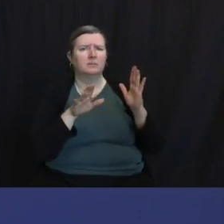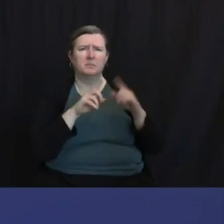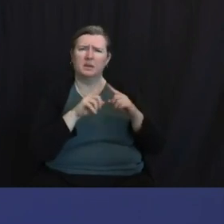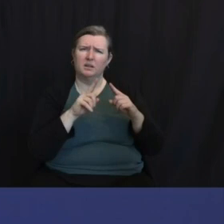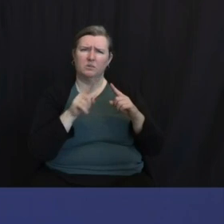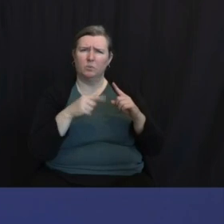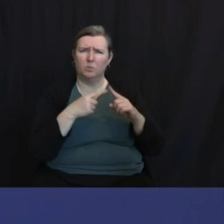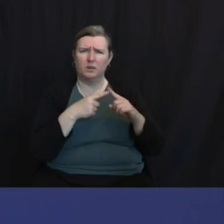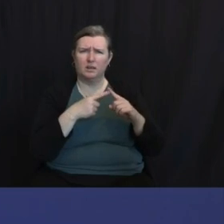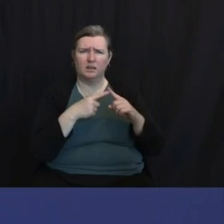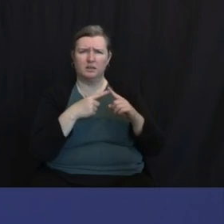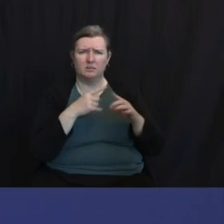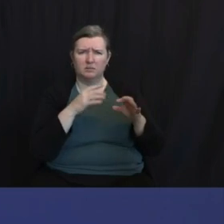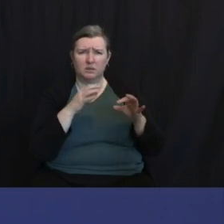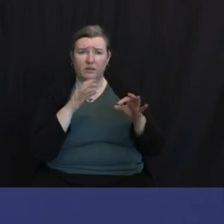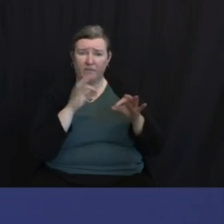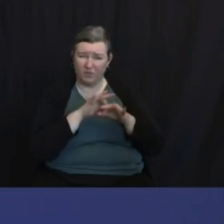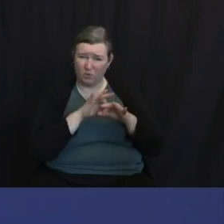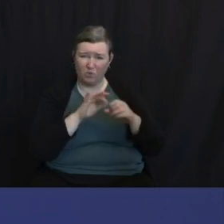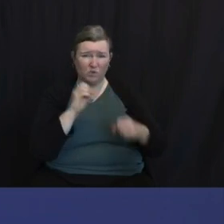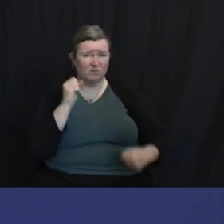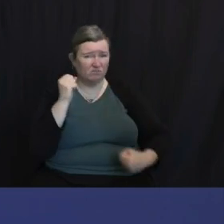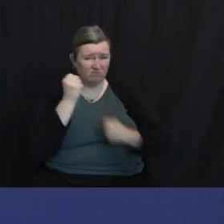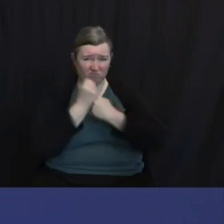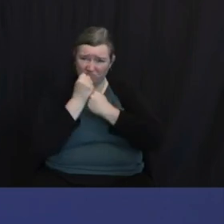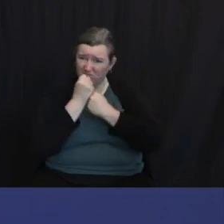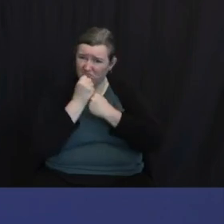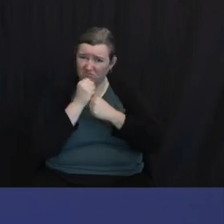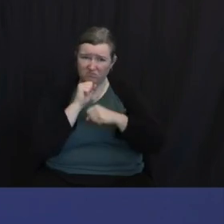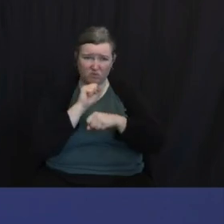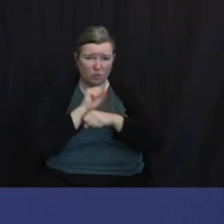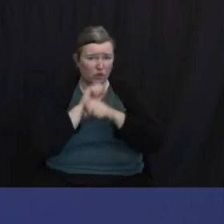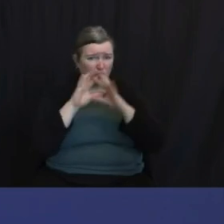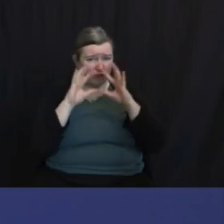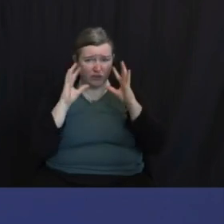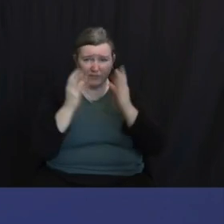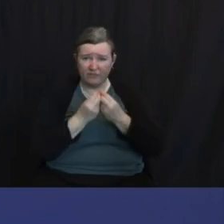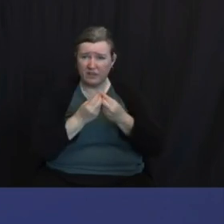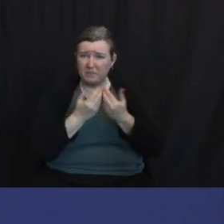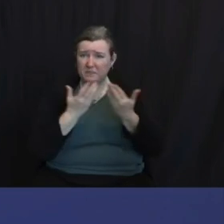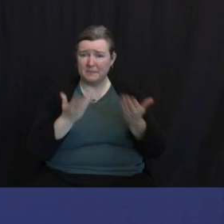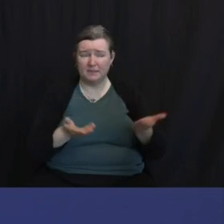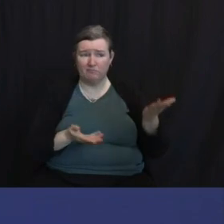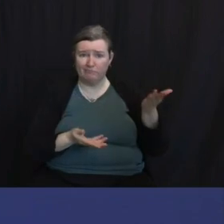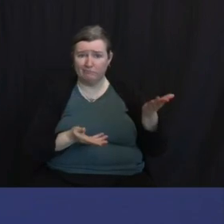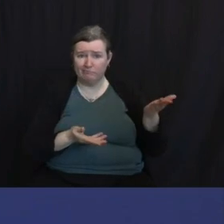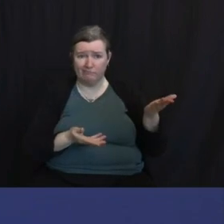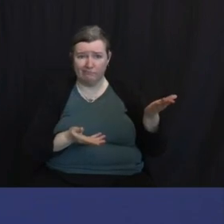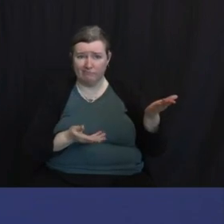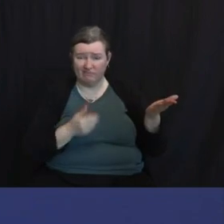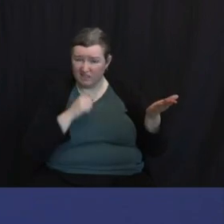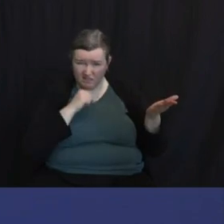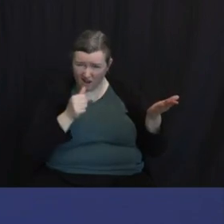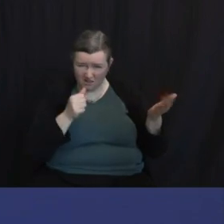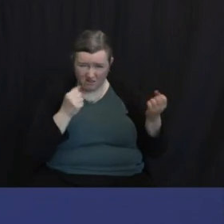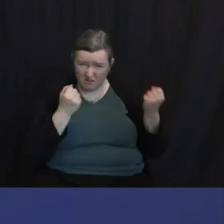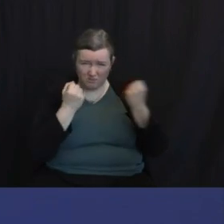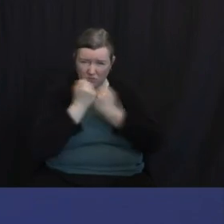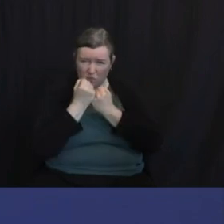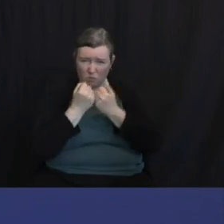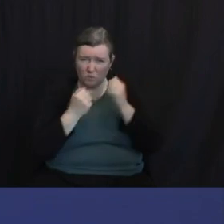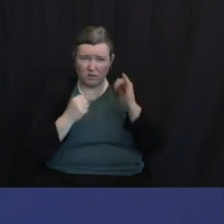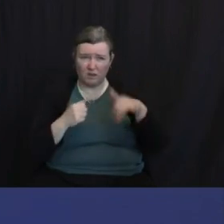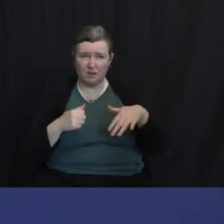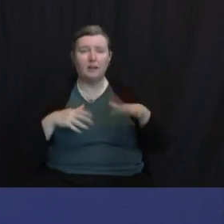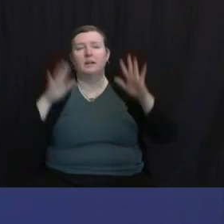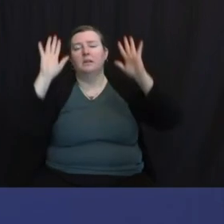terms of standing up for working families in this state, he voted against that. With that, I'm going to mask up. Top